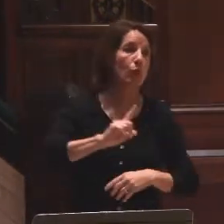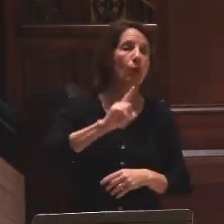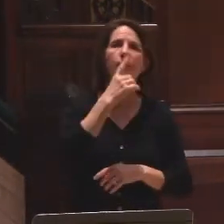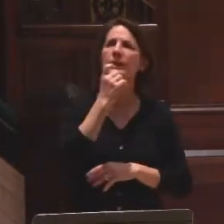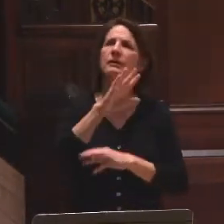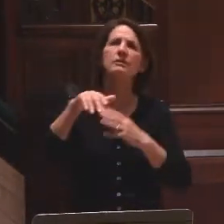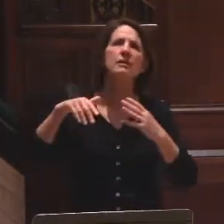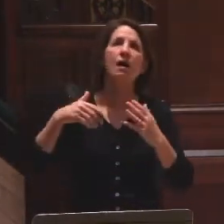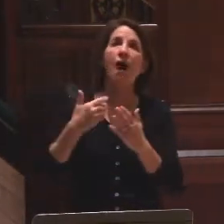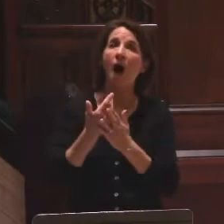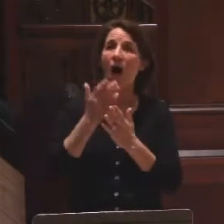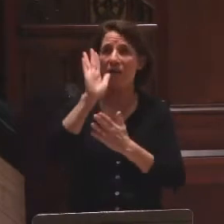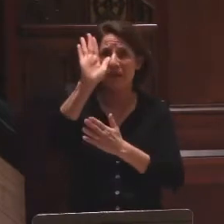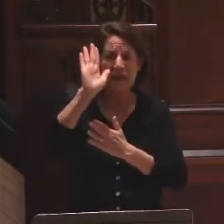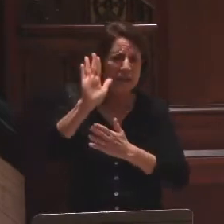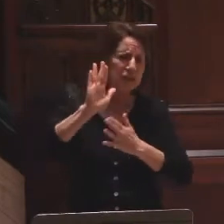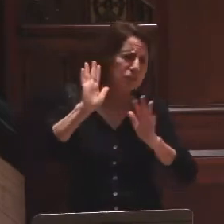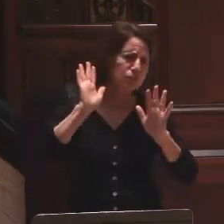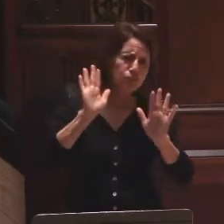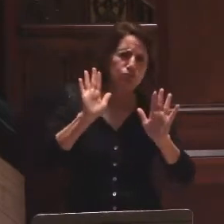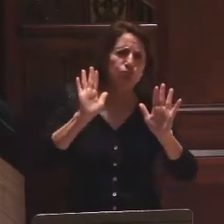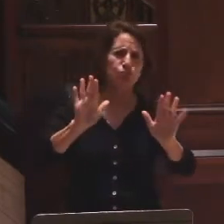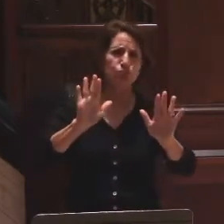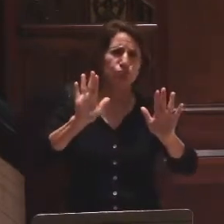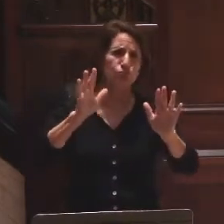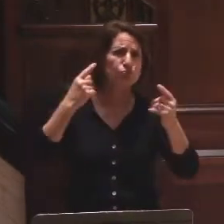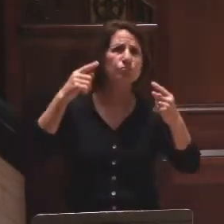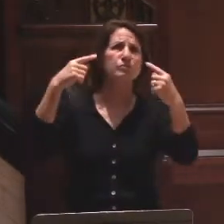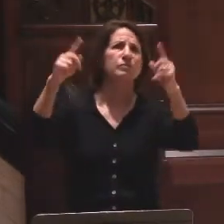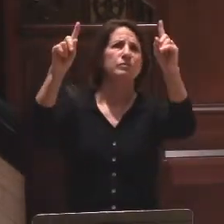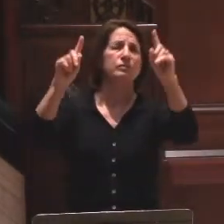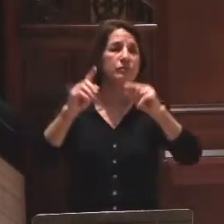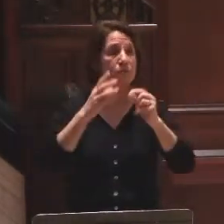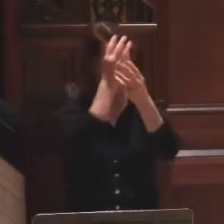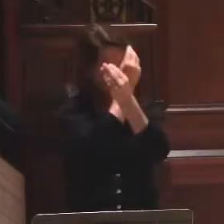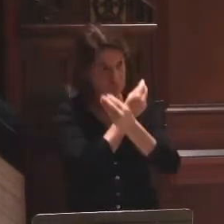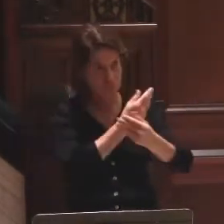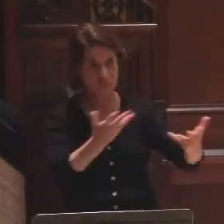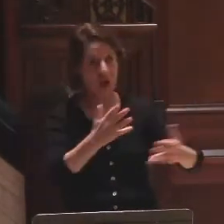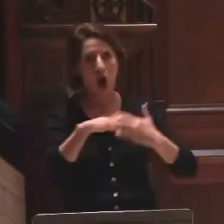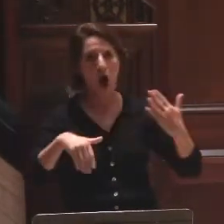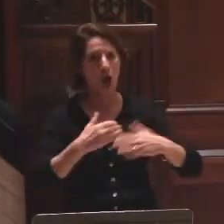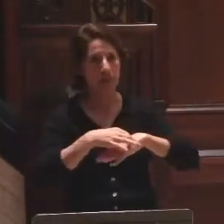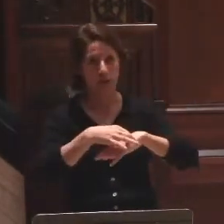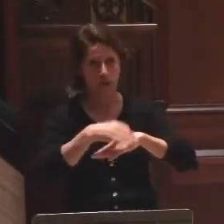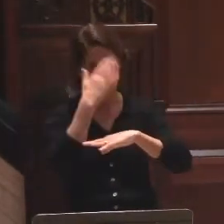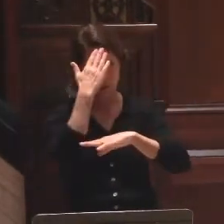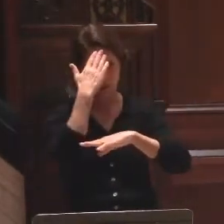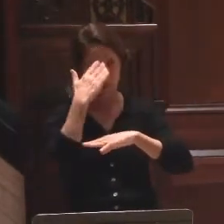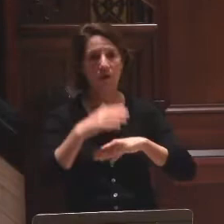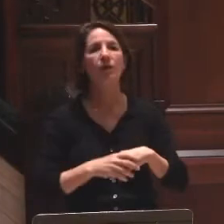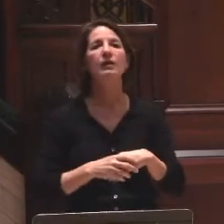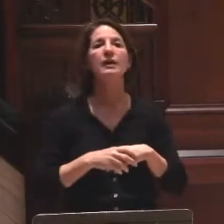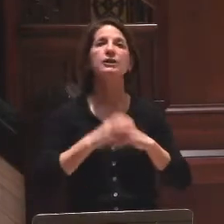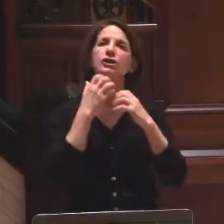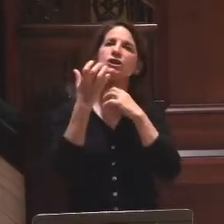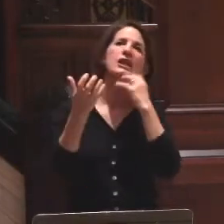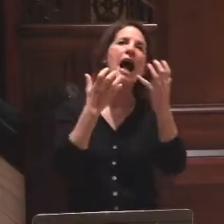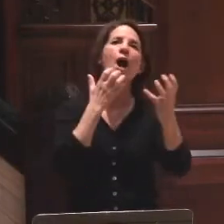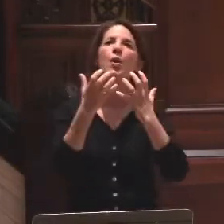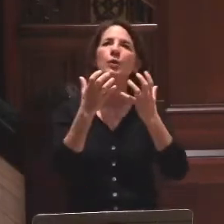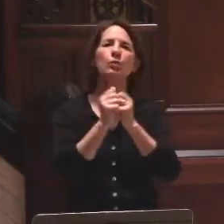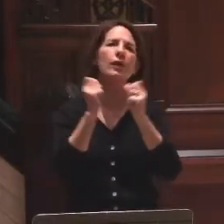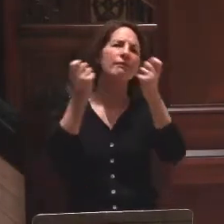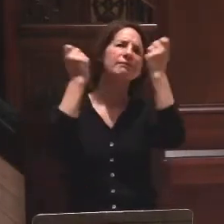glorious achievement. Let this be known throughout all the earth. Shout with exultation, O city